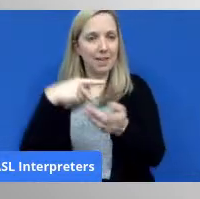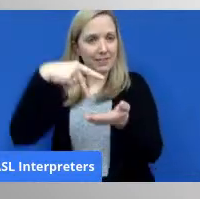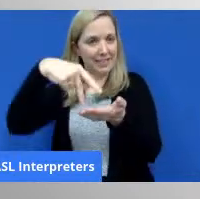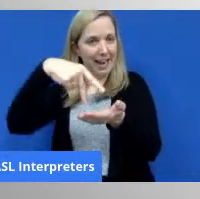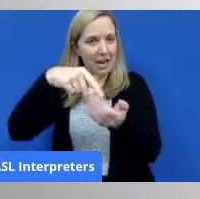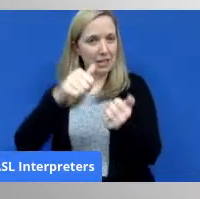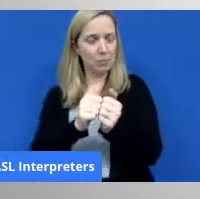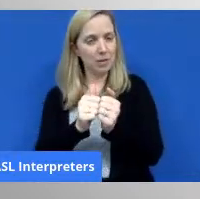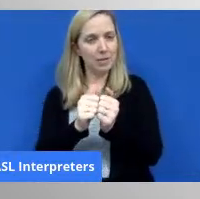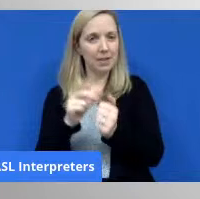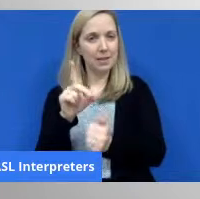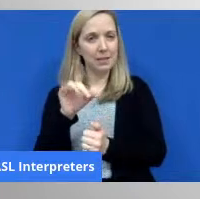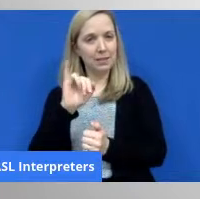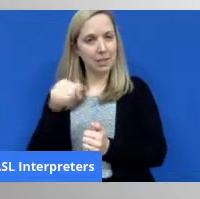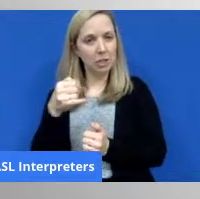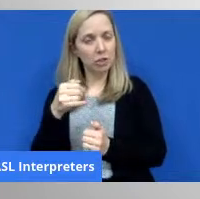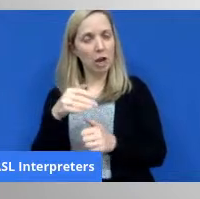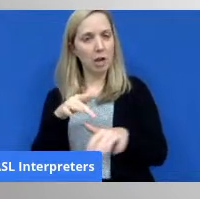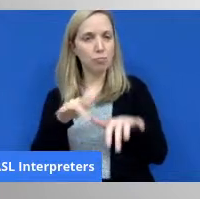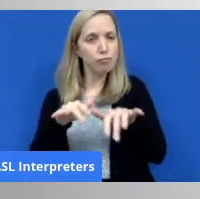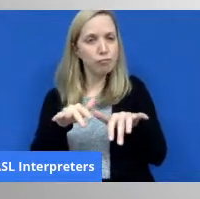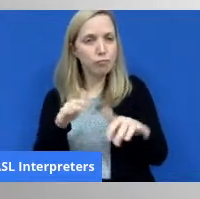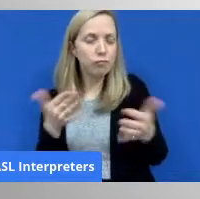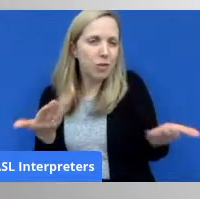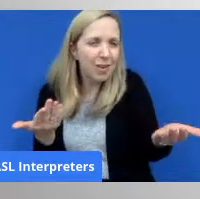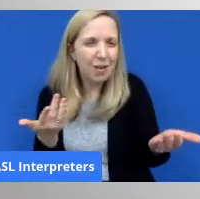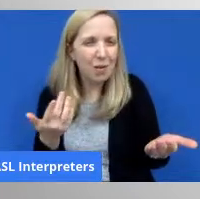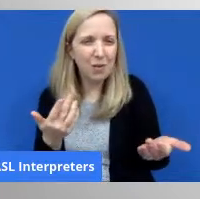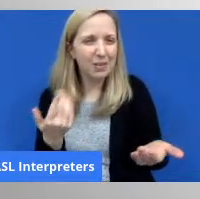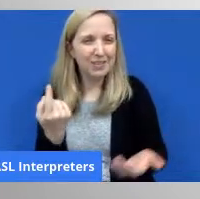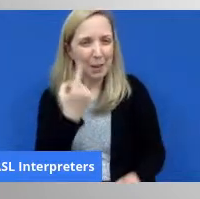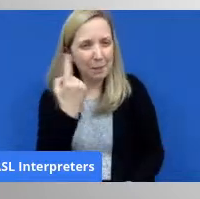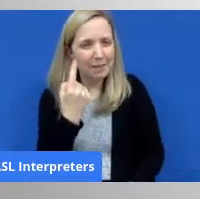DJ and supervision and,